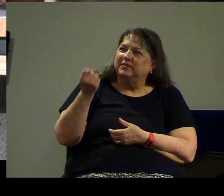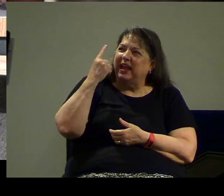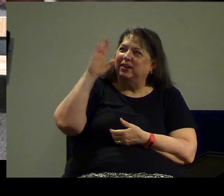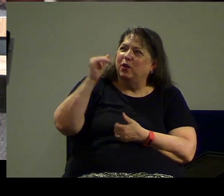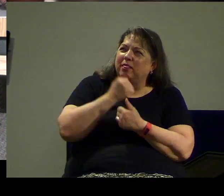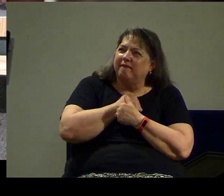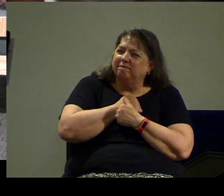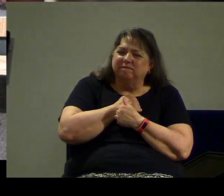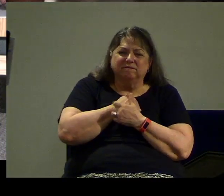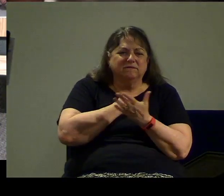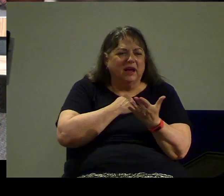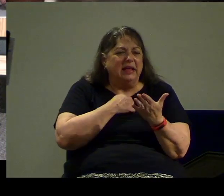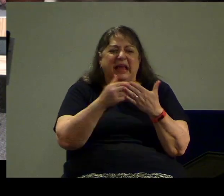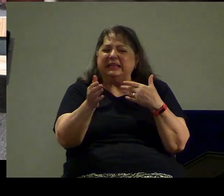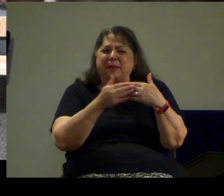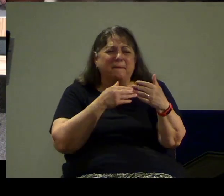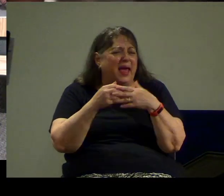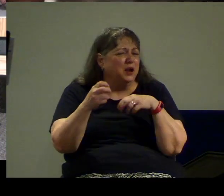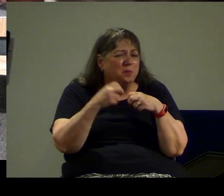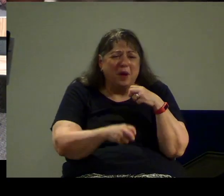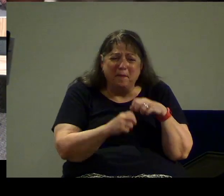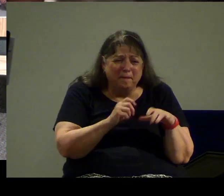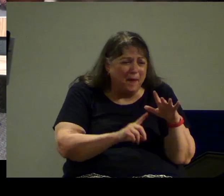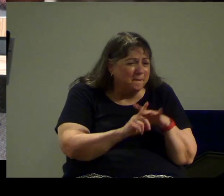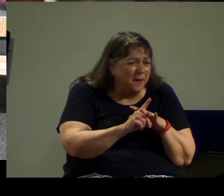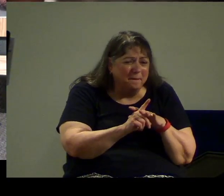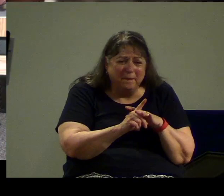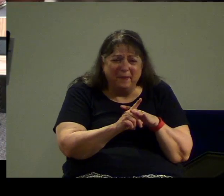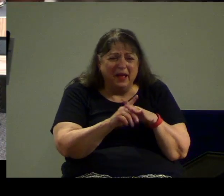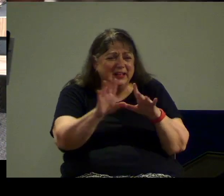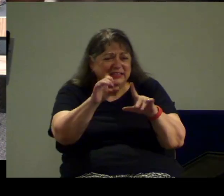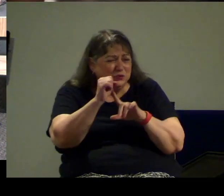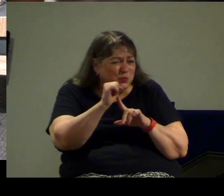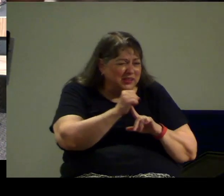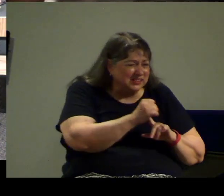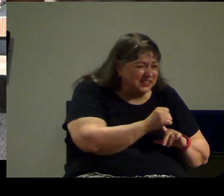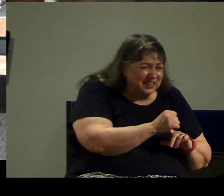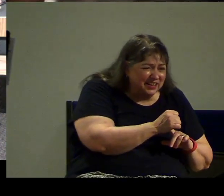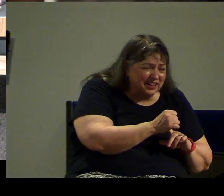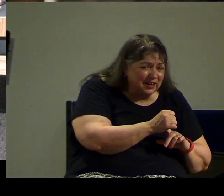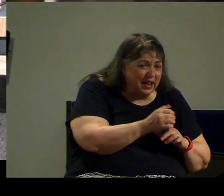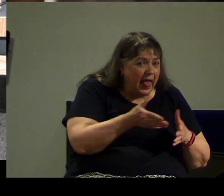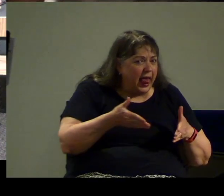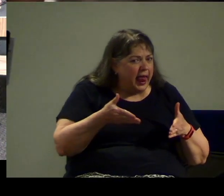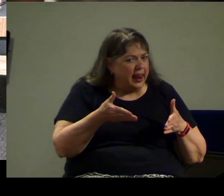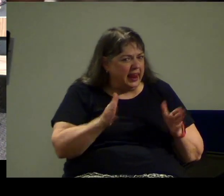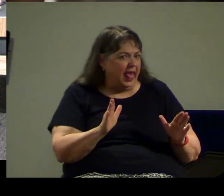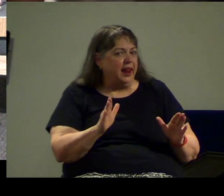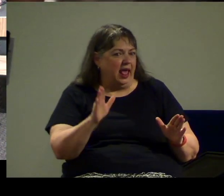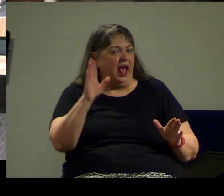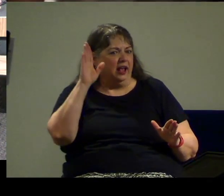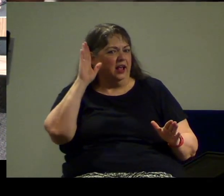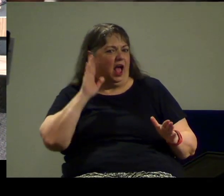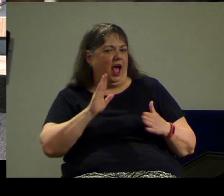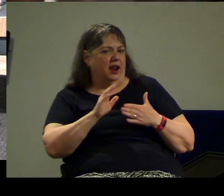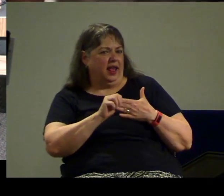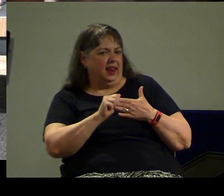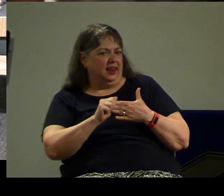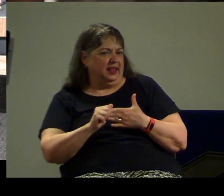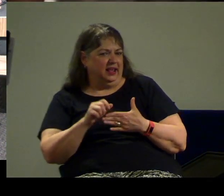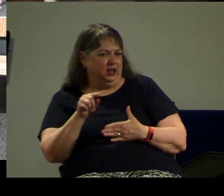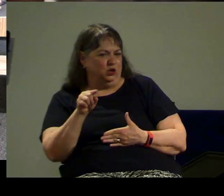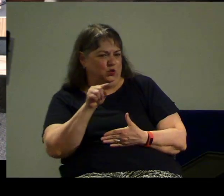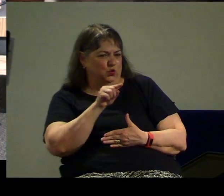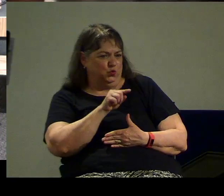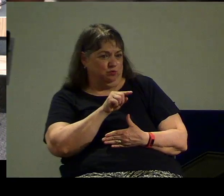no matter what situation or circumstance you're in your life, let God direct you and counsel